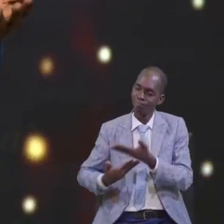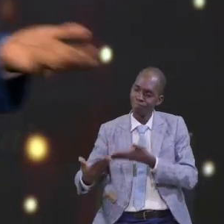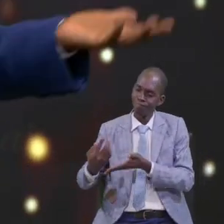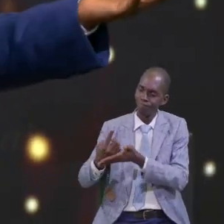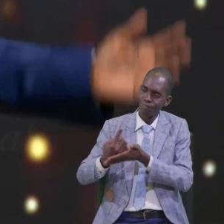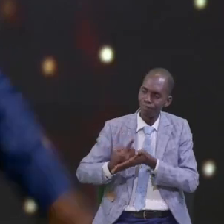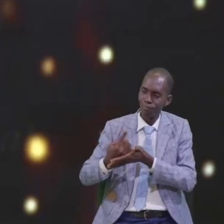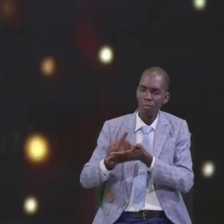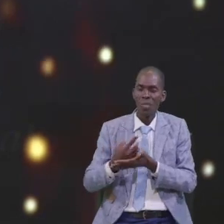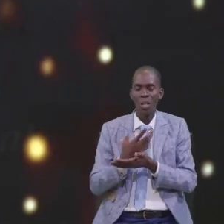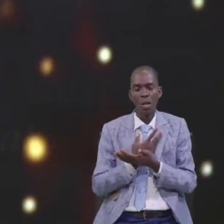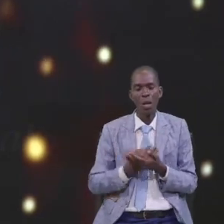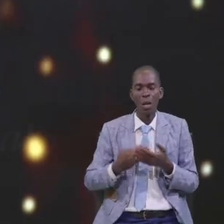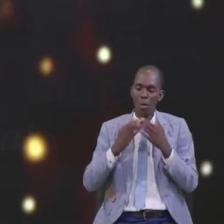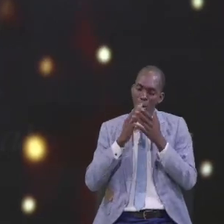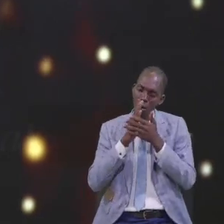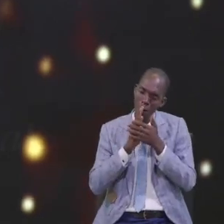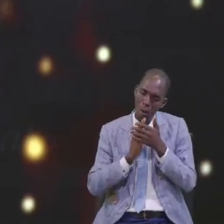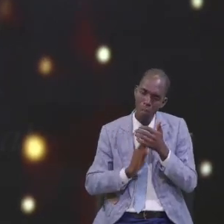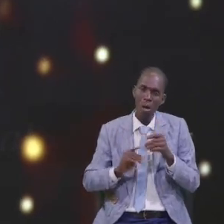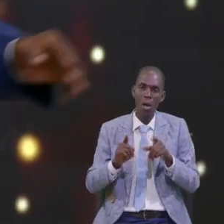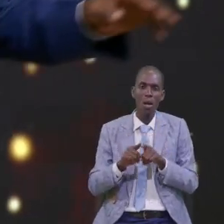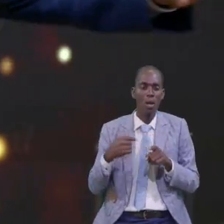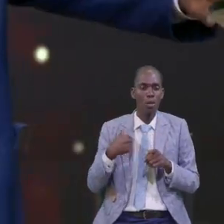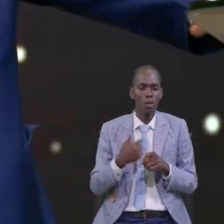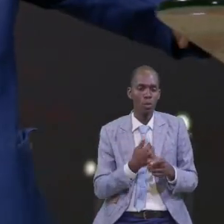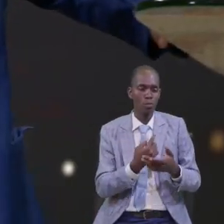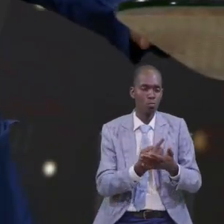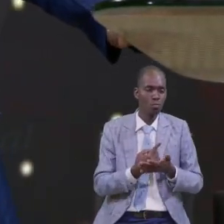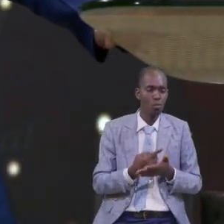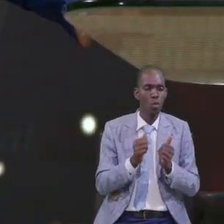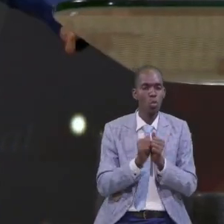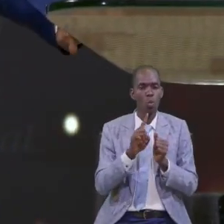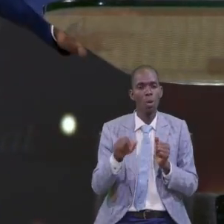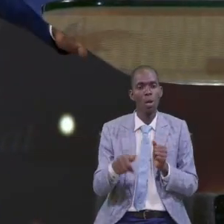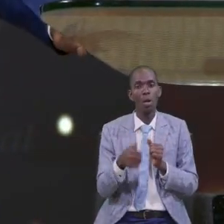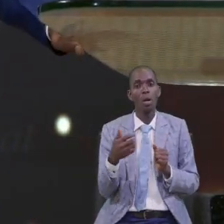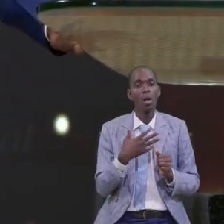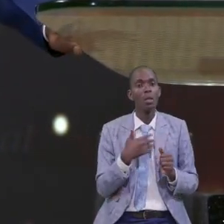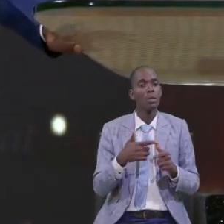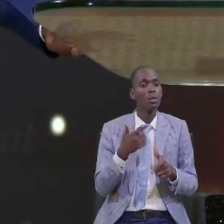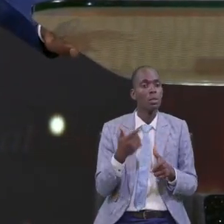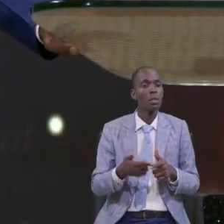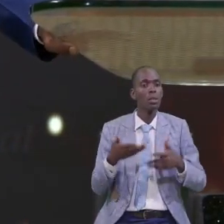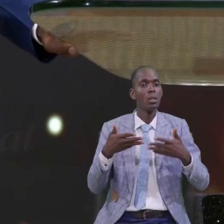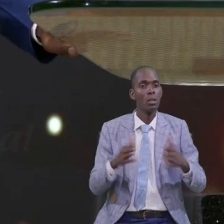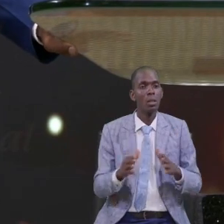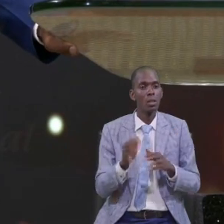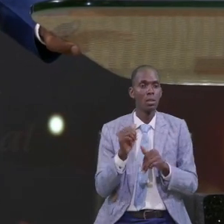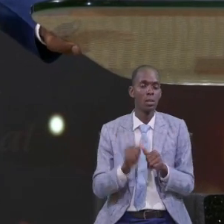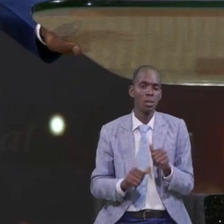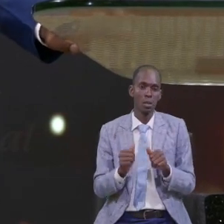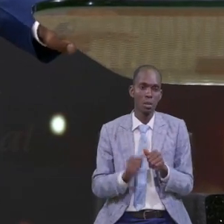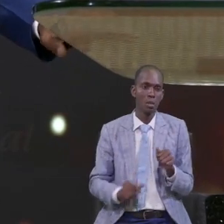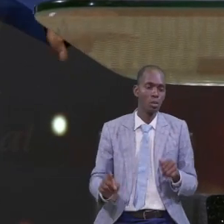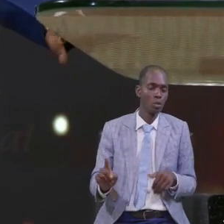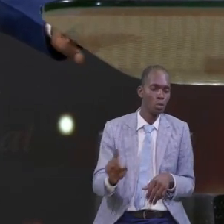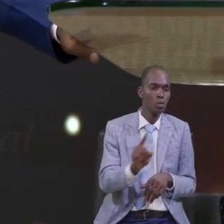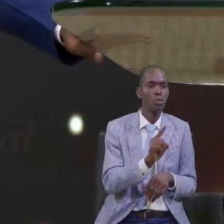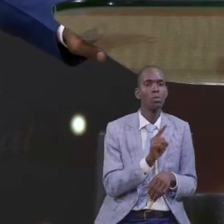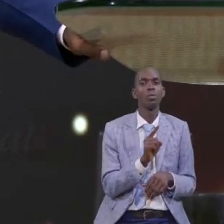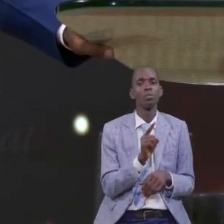and meekness as we relate with each other. And then let each